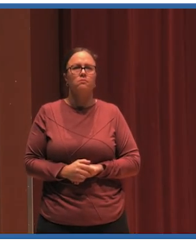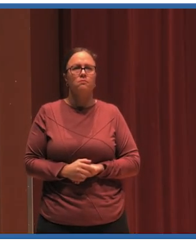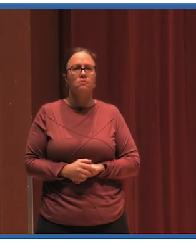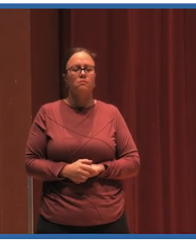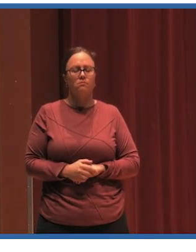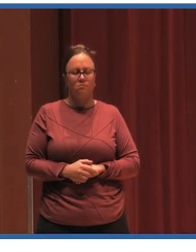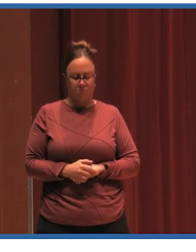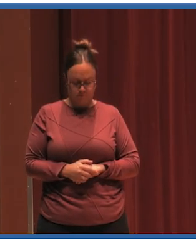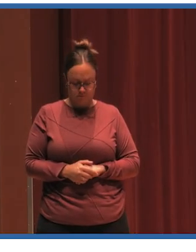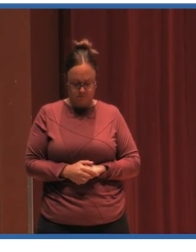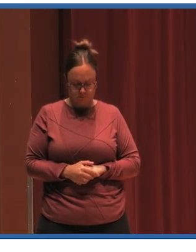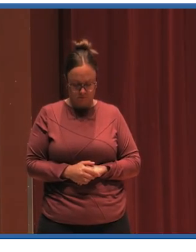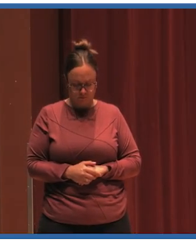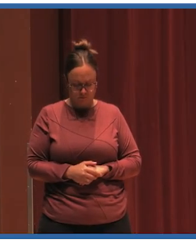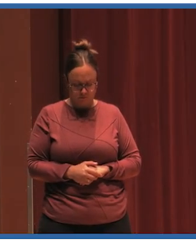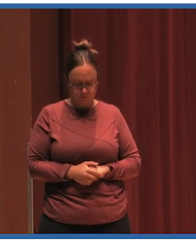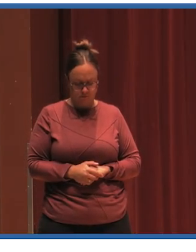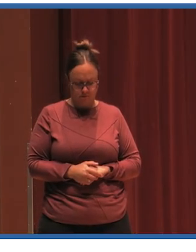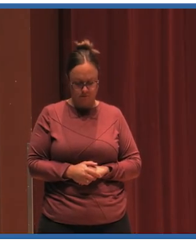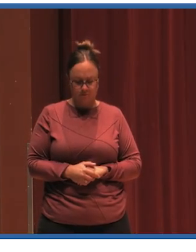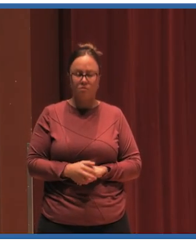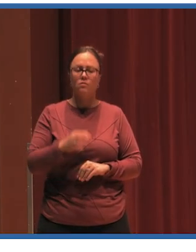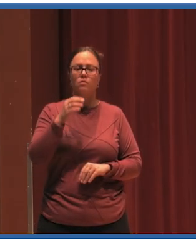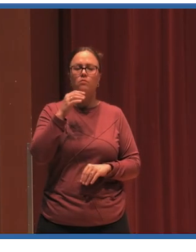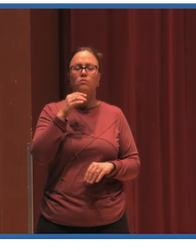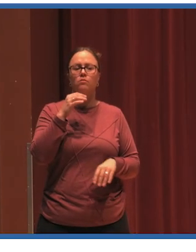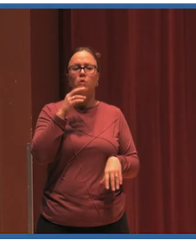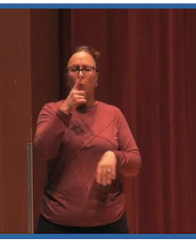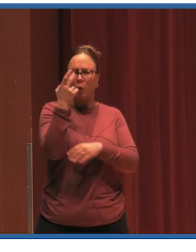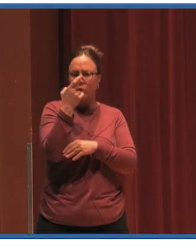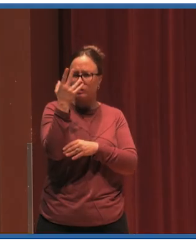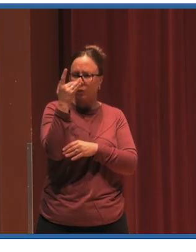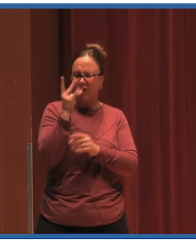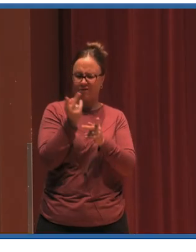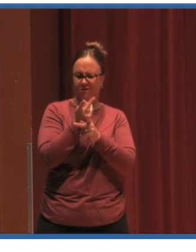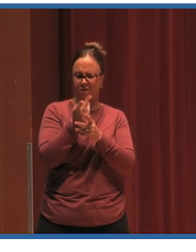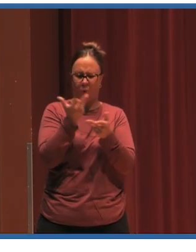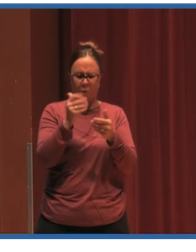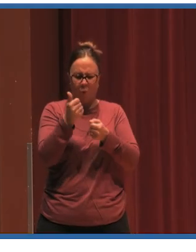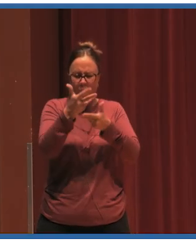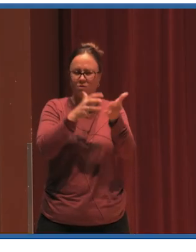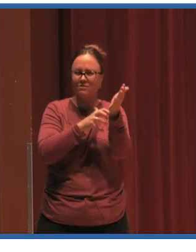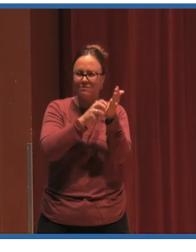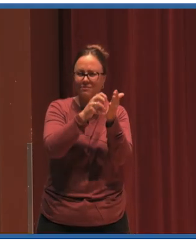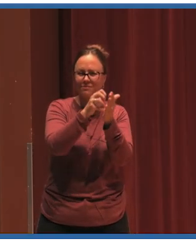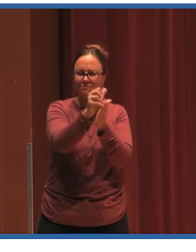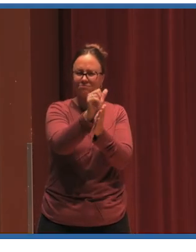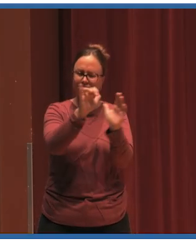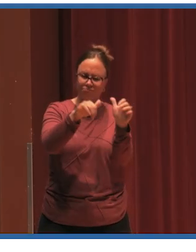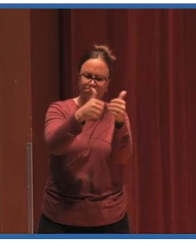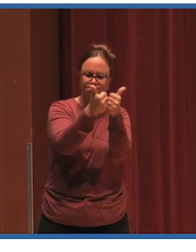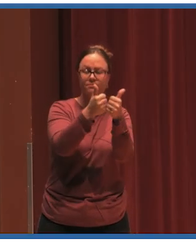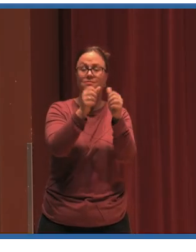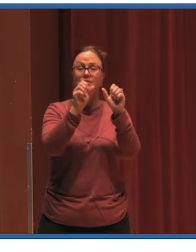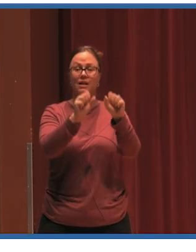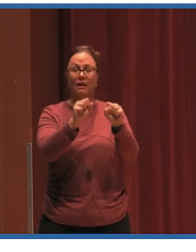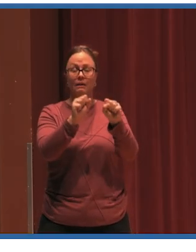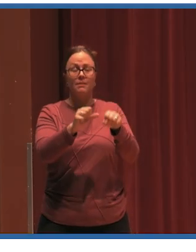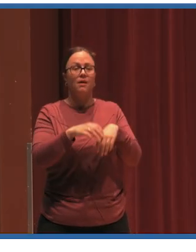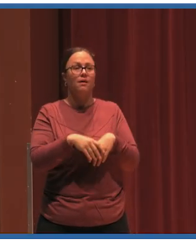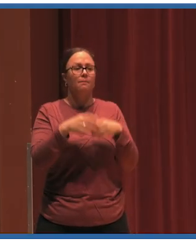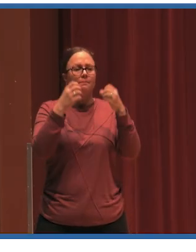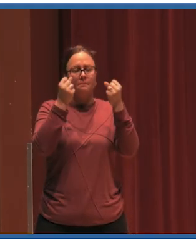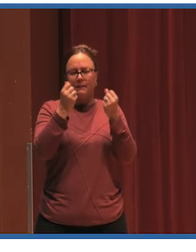One thing that makes kind of figuring out what's causing all the cancer really tricky is that there can be, and often is, many years